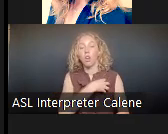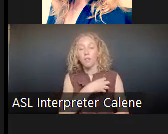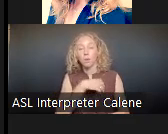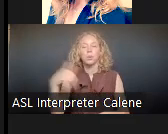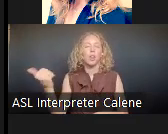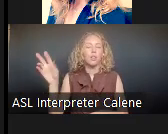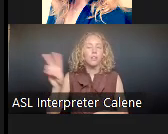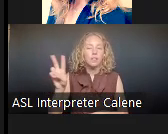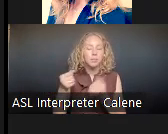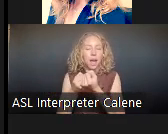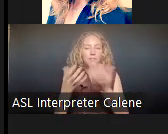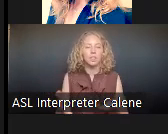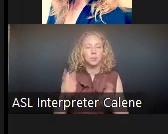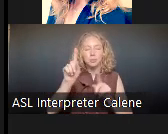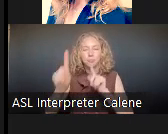advocates,